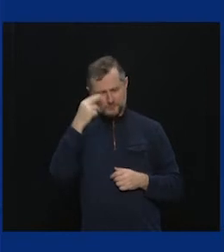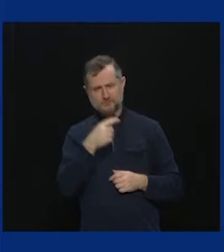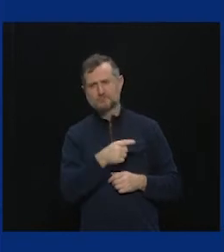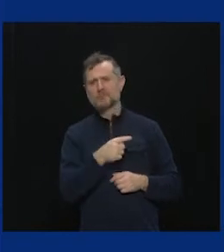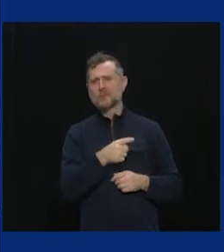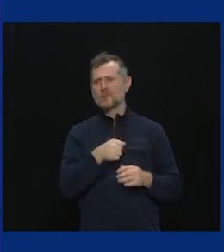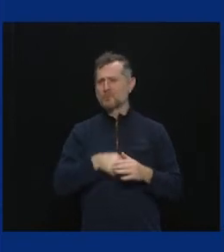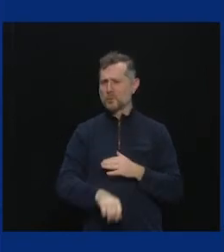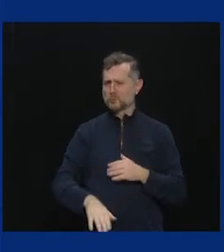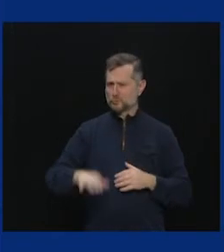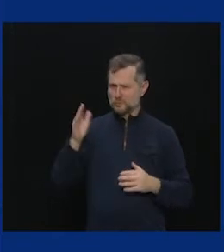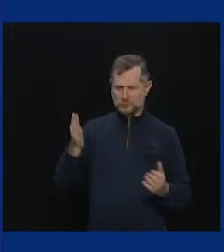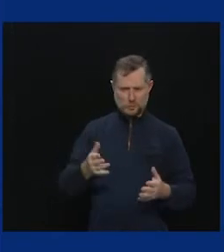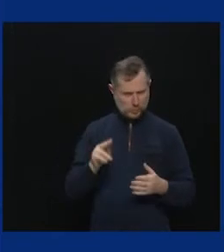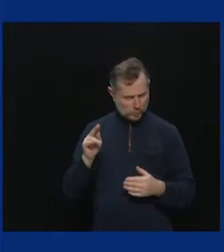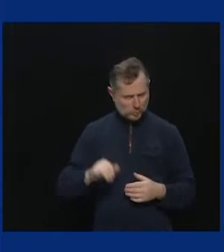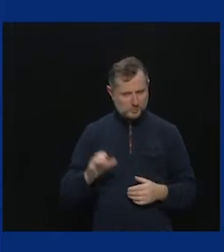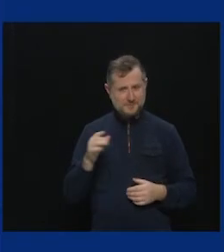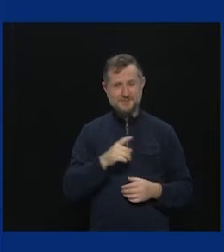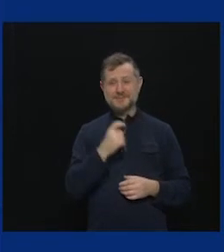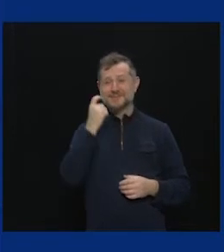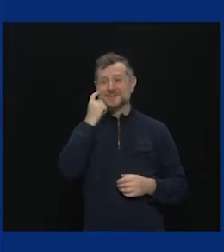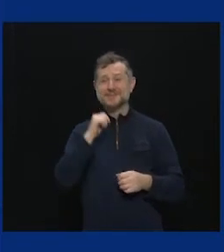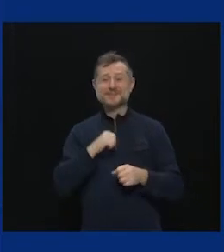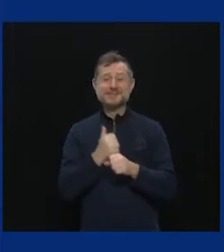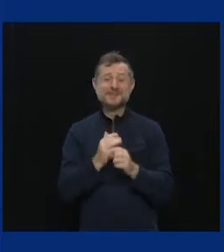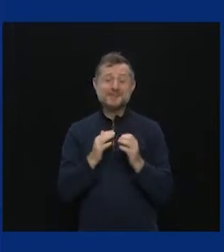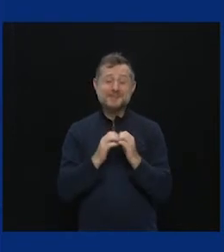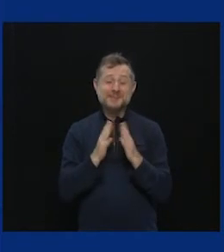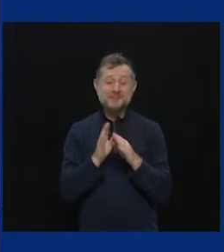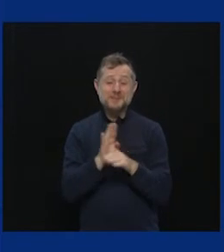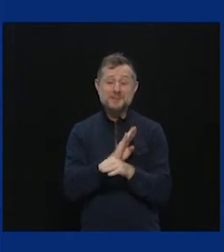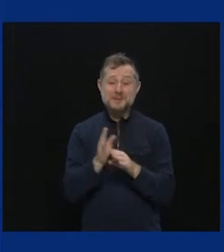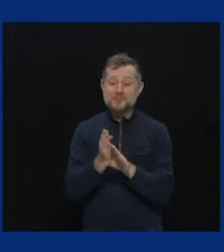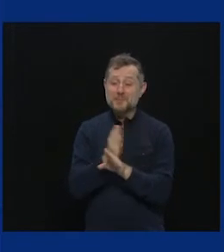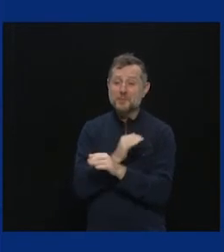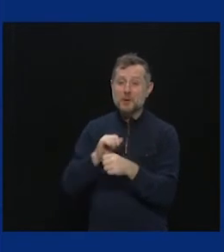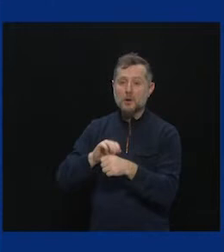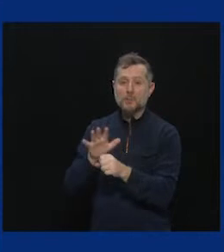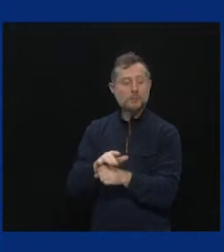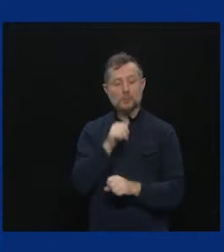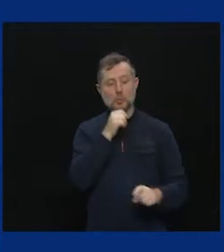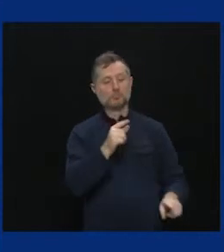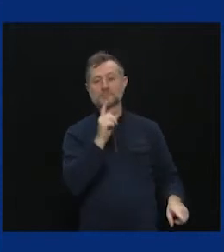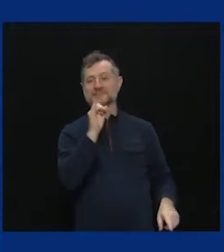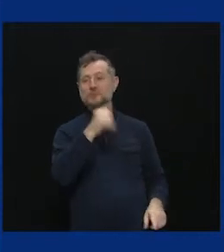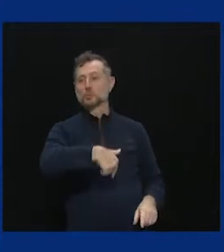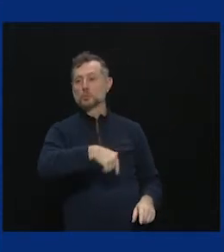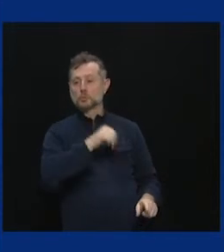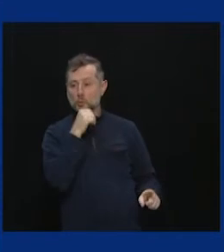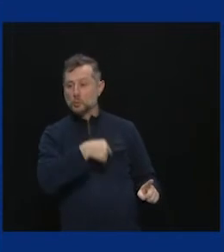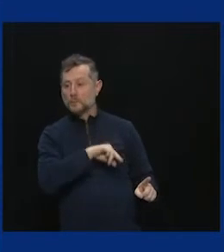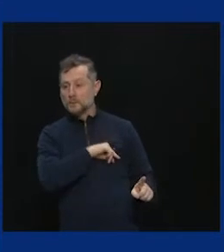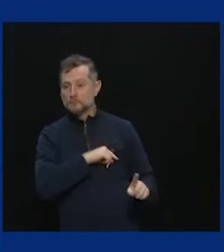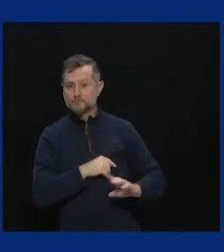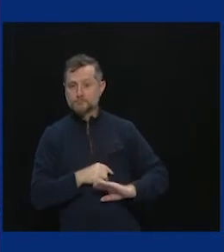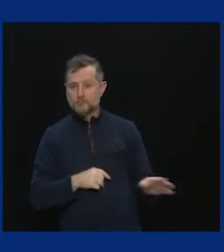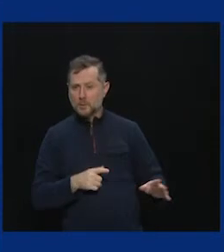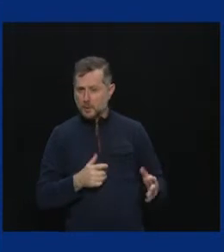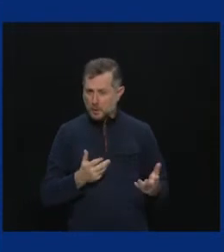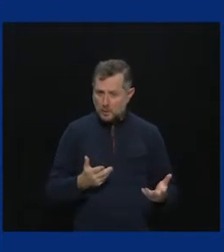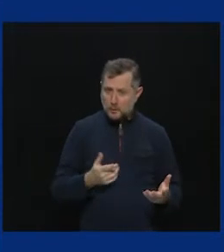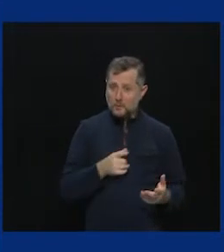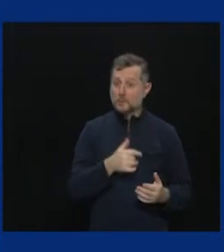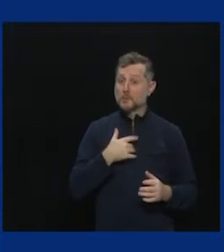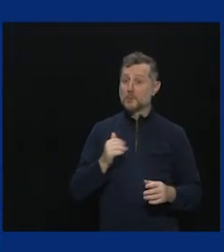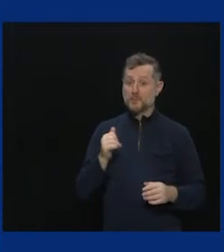to the pandemic and she didn't qualify. So today, I'm gonna make a call when I get back to the office to let her